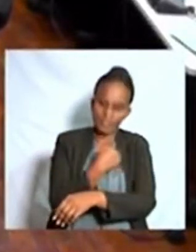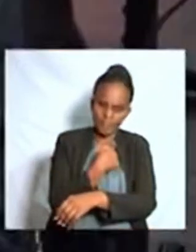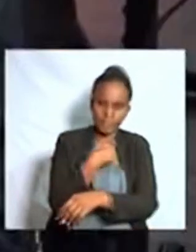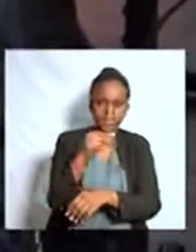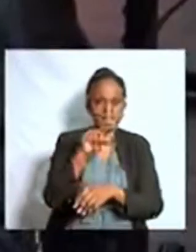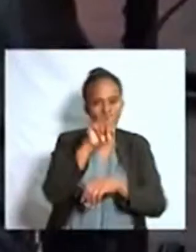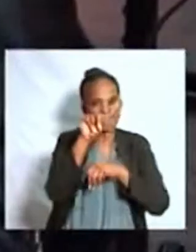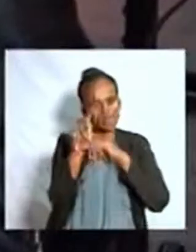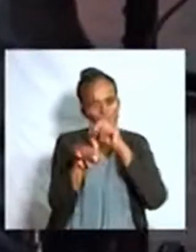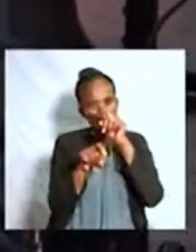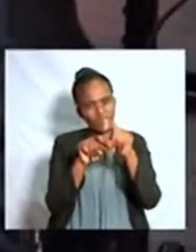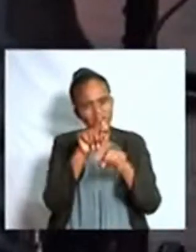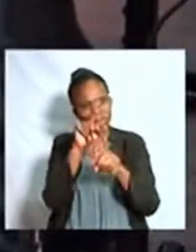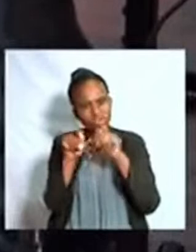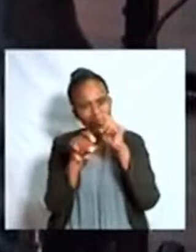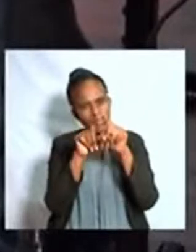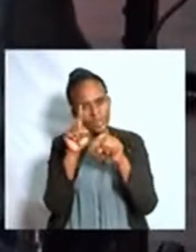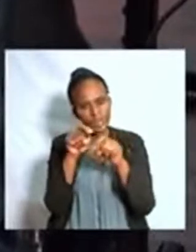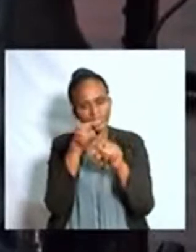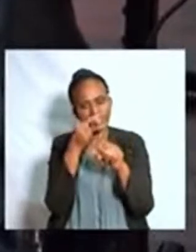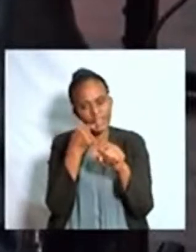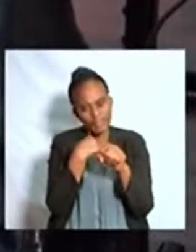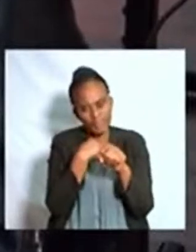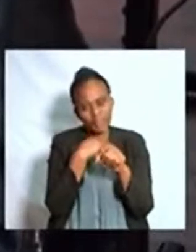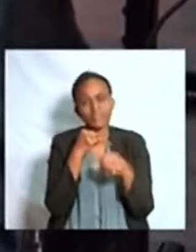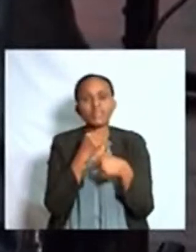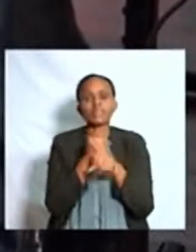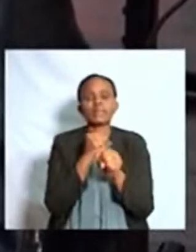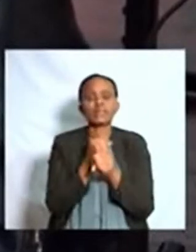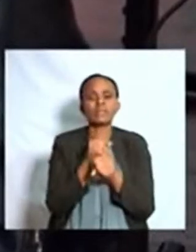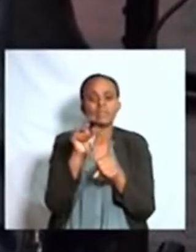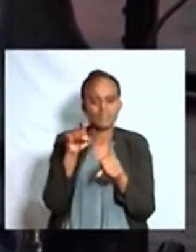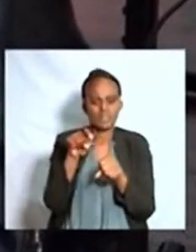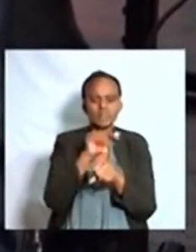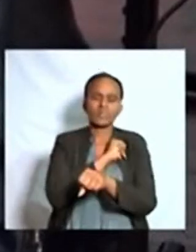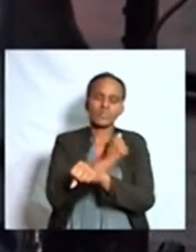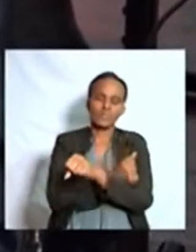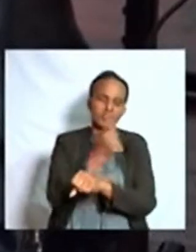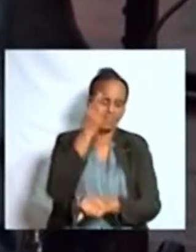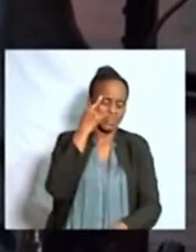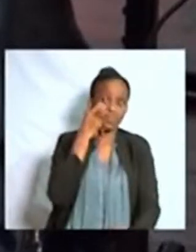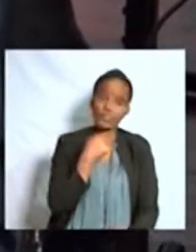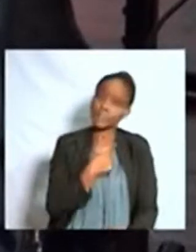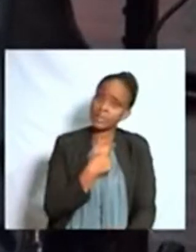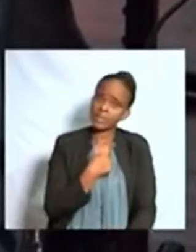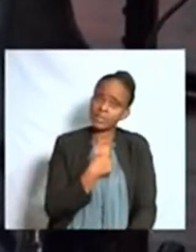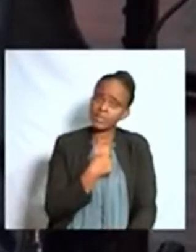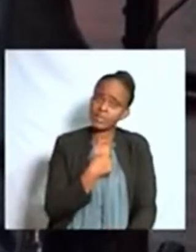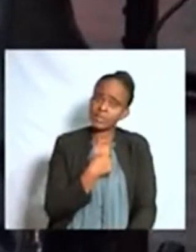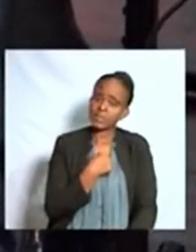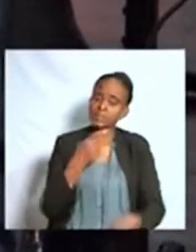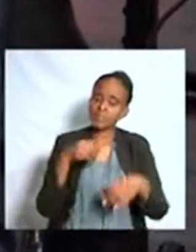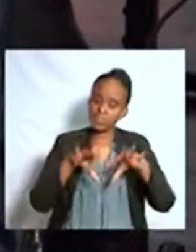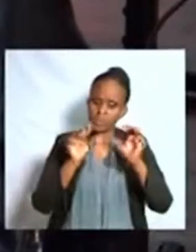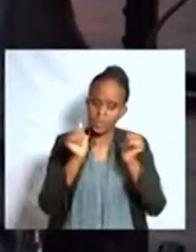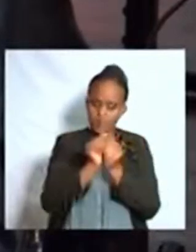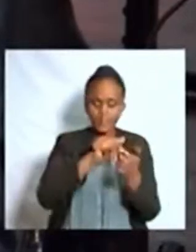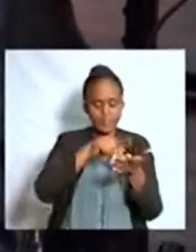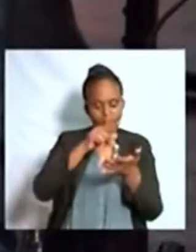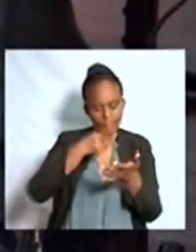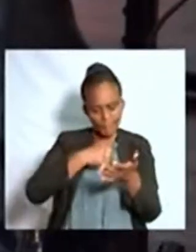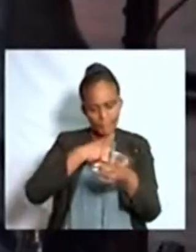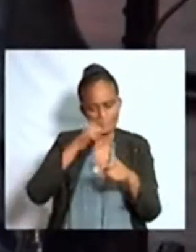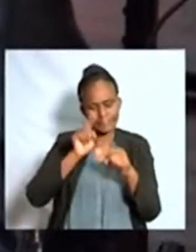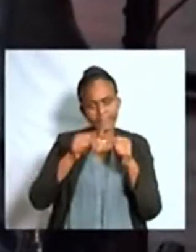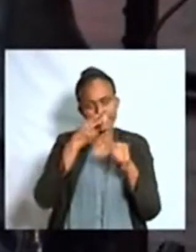say I need authority for me to go ahead with this payment because I can't see